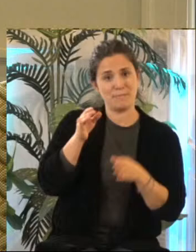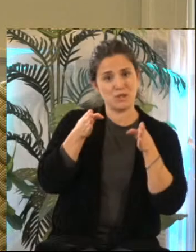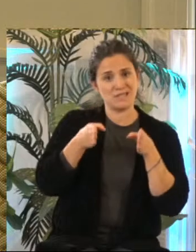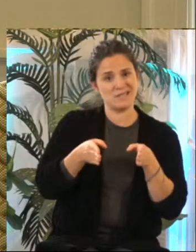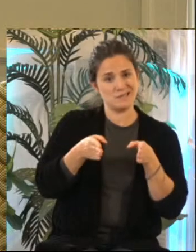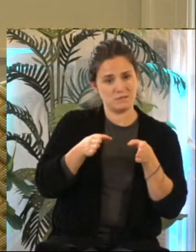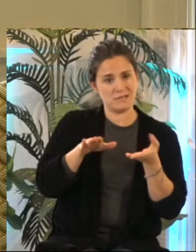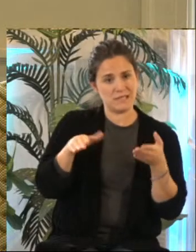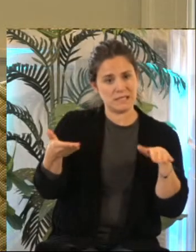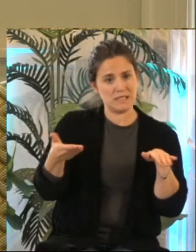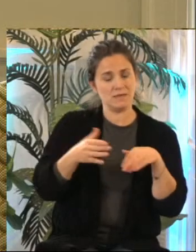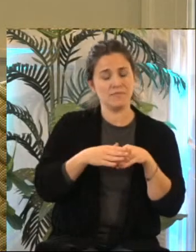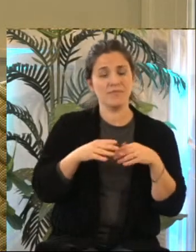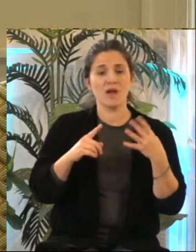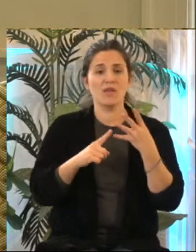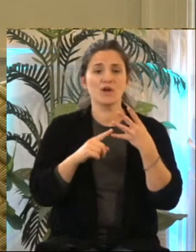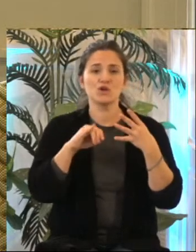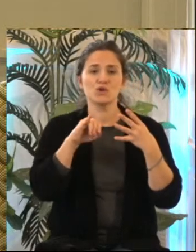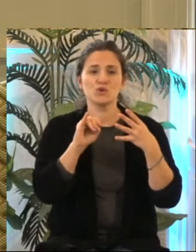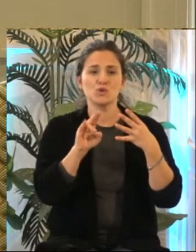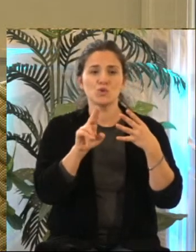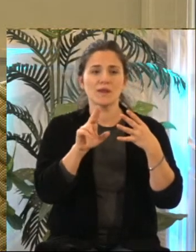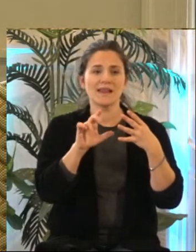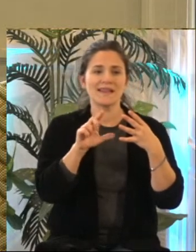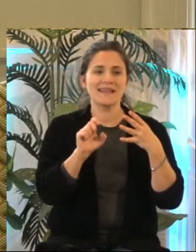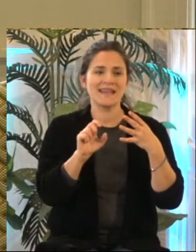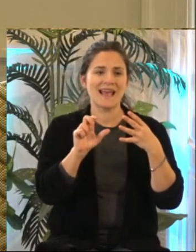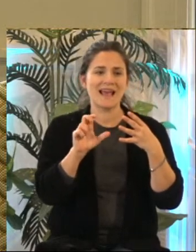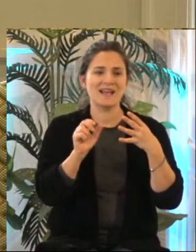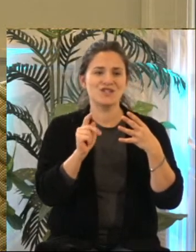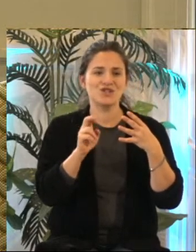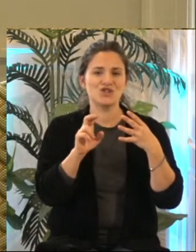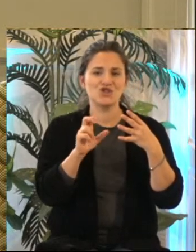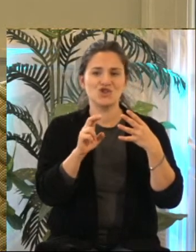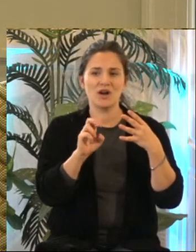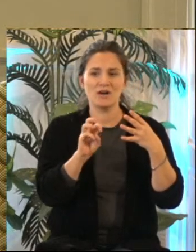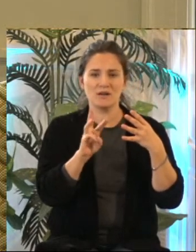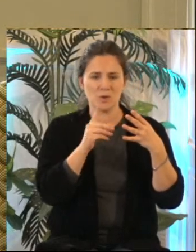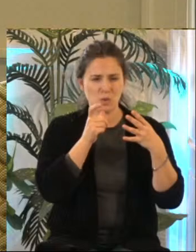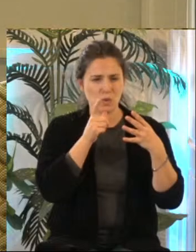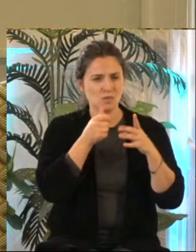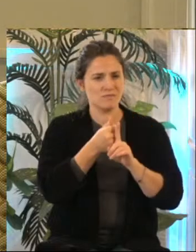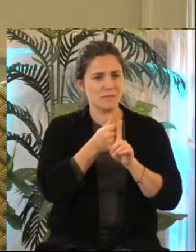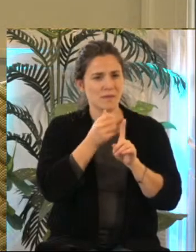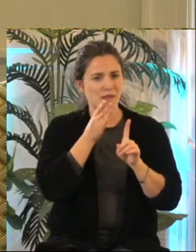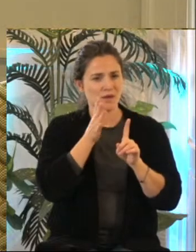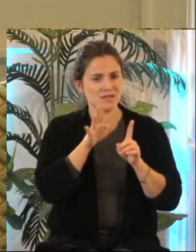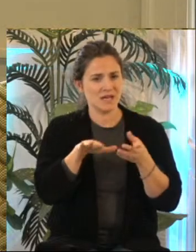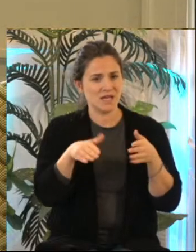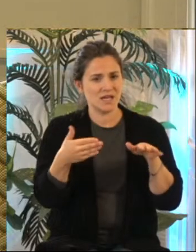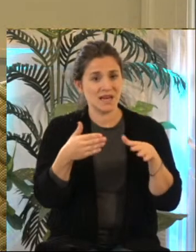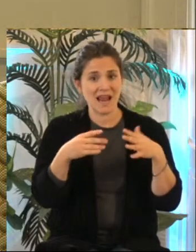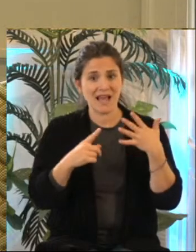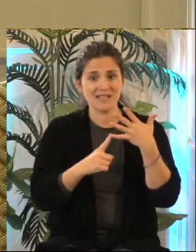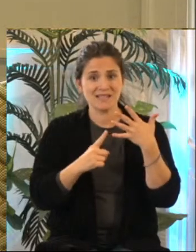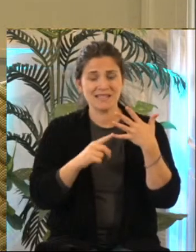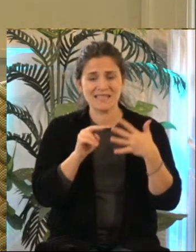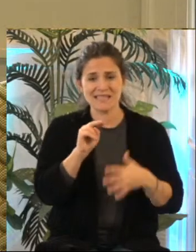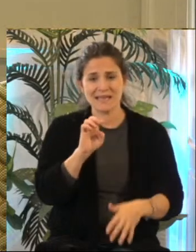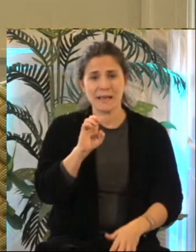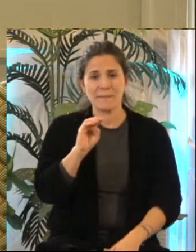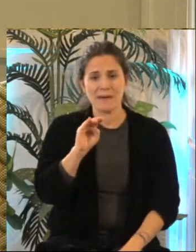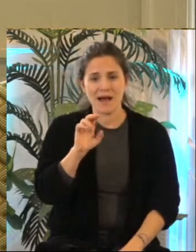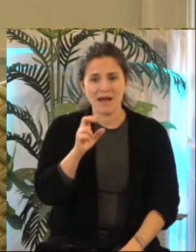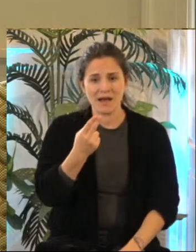Julie Tattershaw, whose mother passed away this week. And we're thinking about Nehemiah Frank, whose husband,